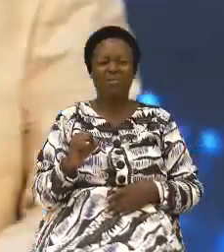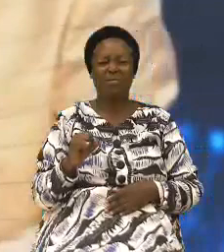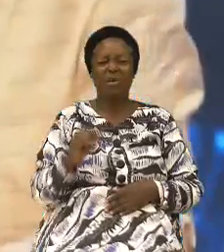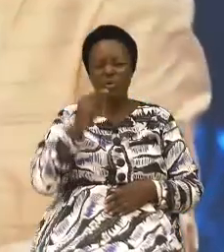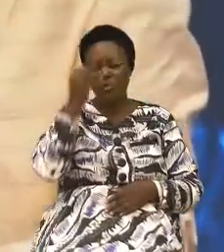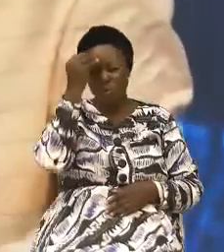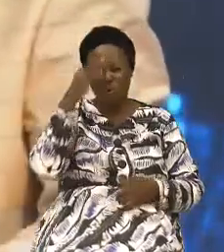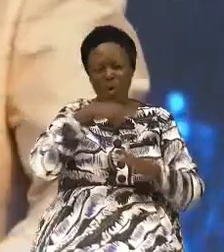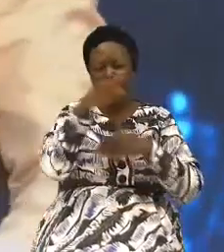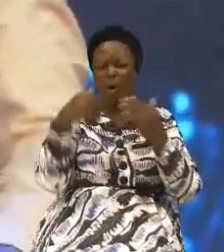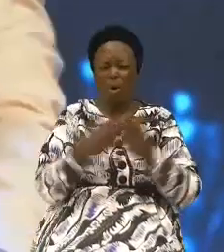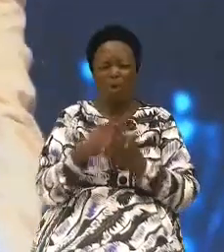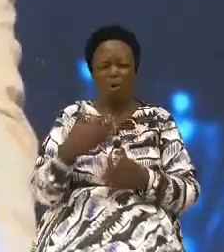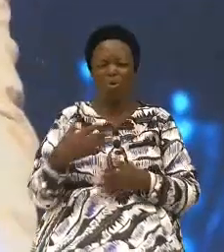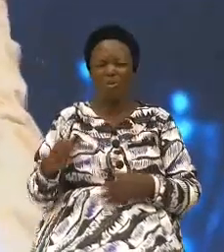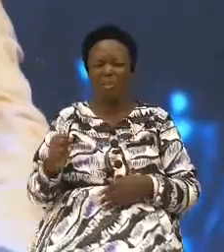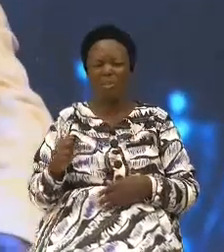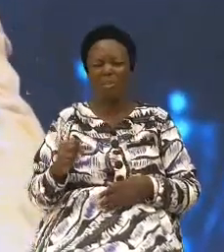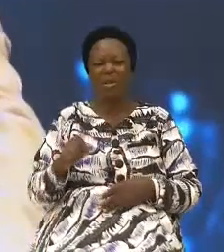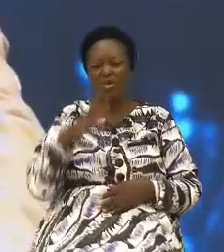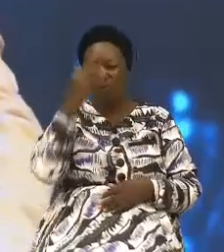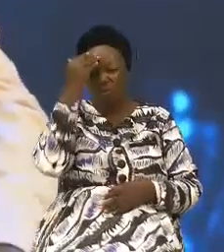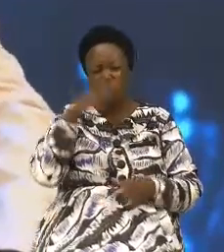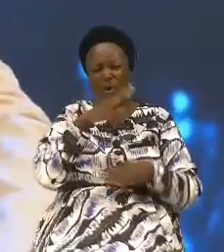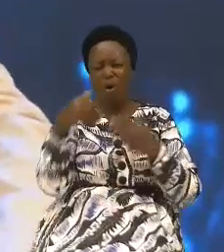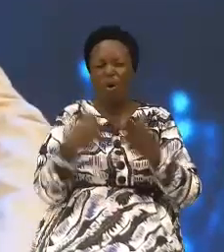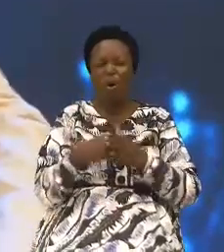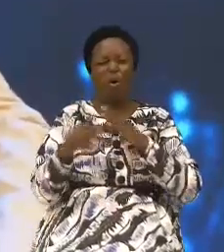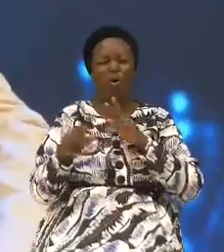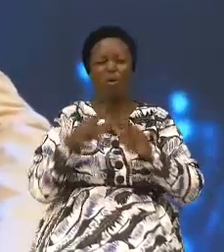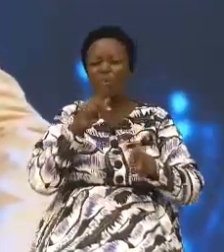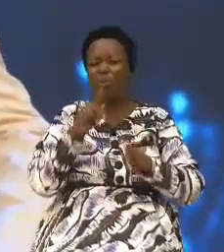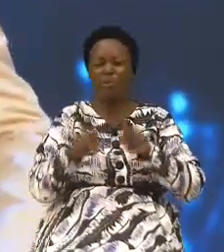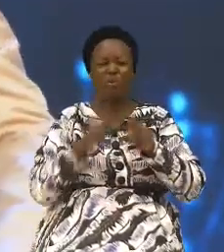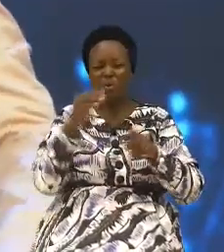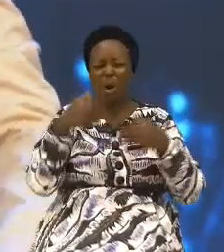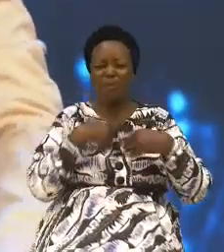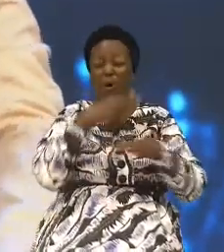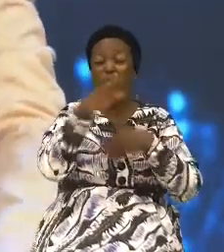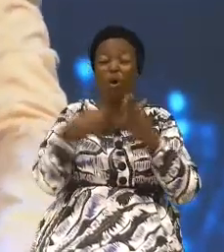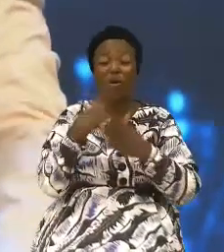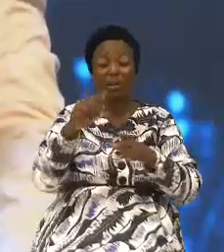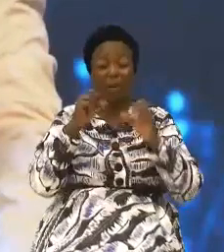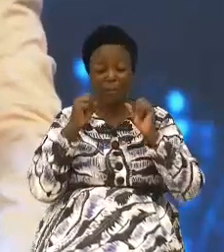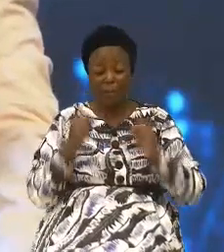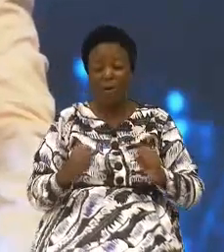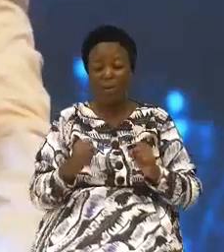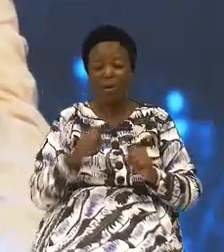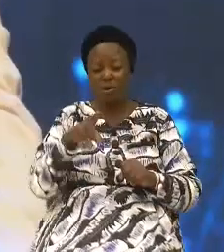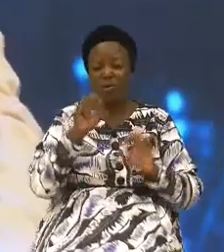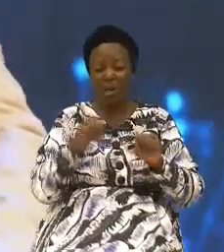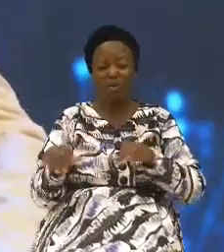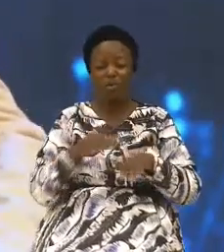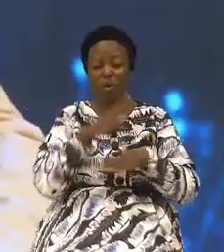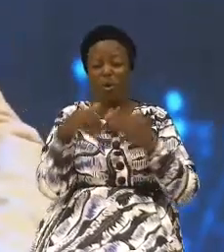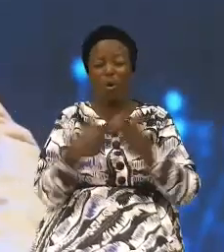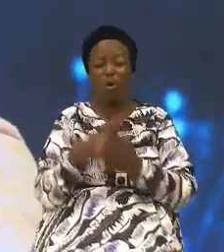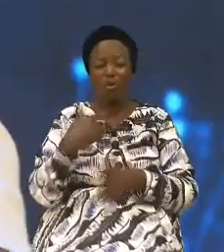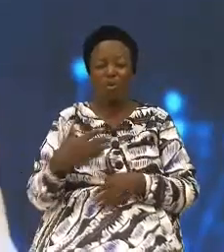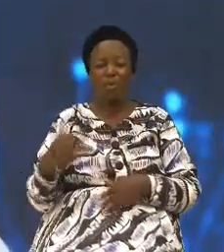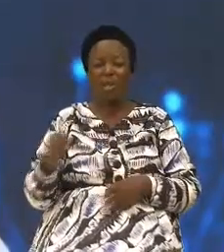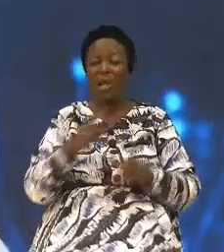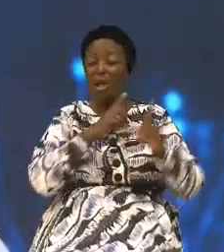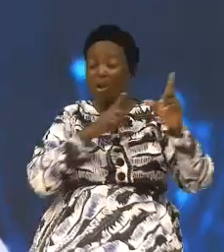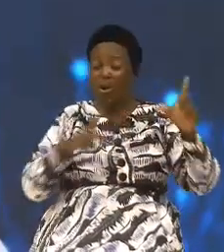things. You know all people. You have all the power. You can do all things. Lord, I